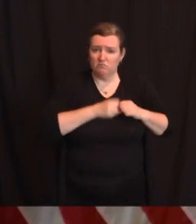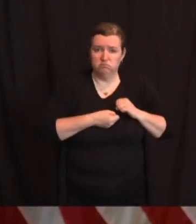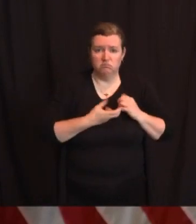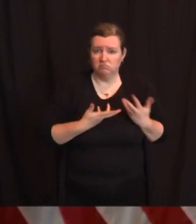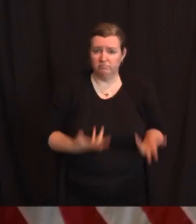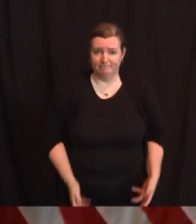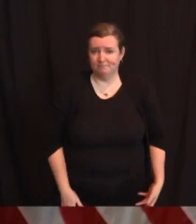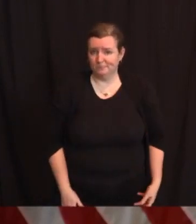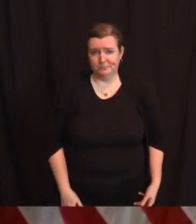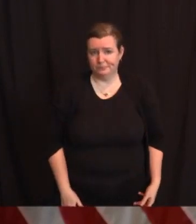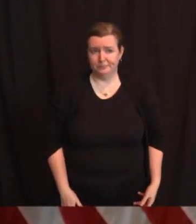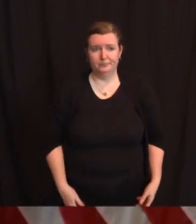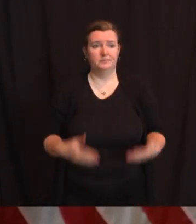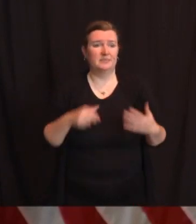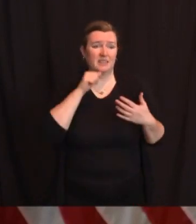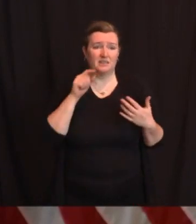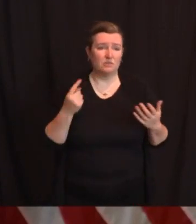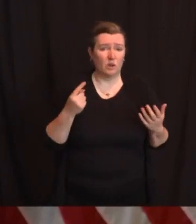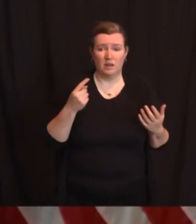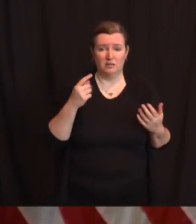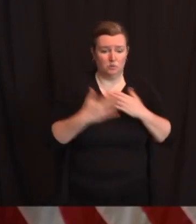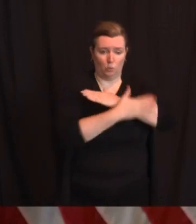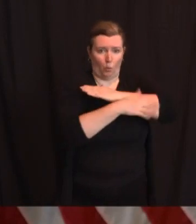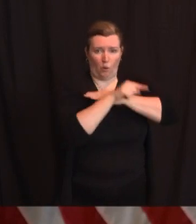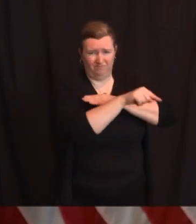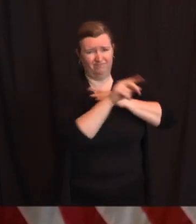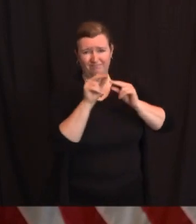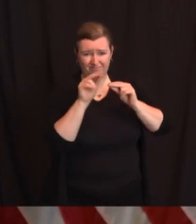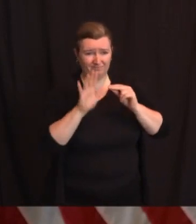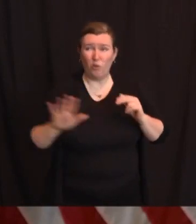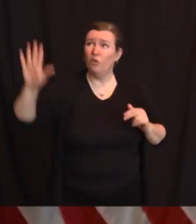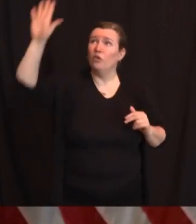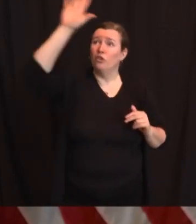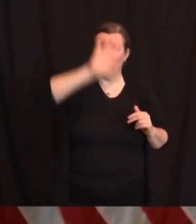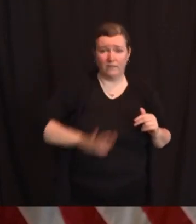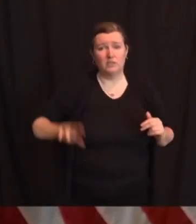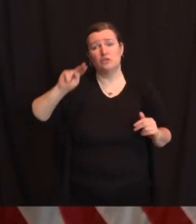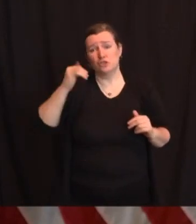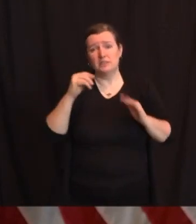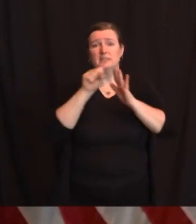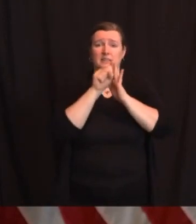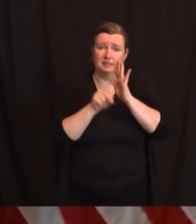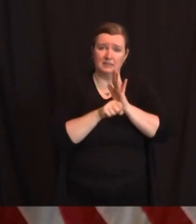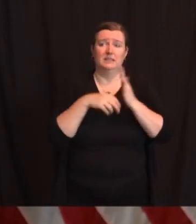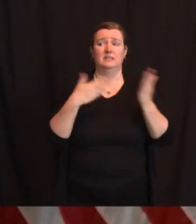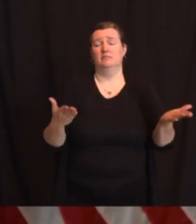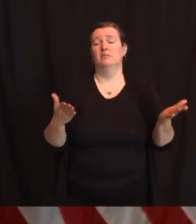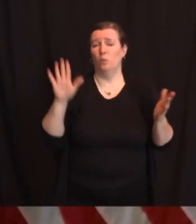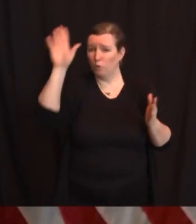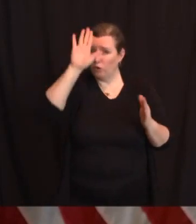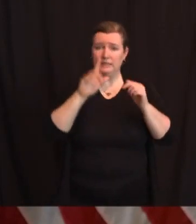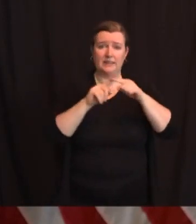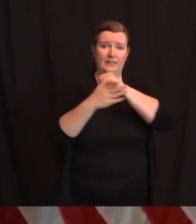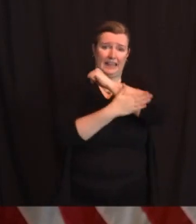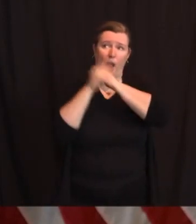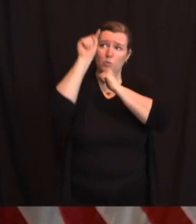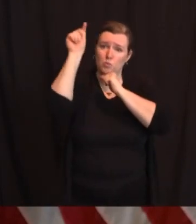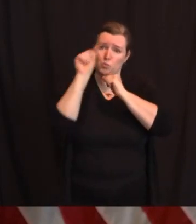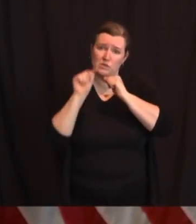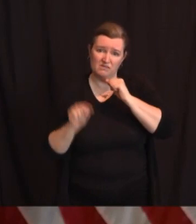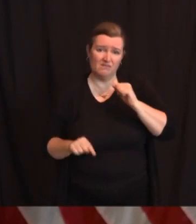everywhere in the state, everywhere in this country. And we're trying responsibly to take, again, public health creates economic health. We're trying to take the